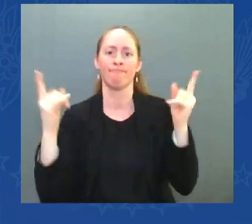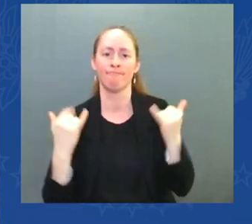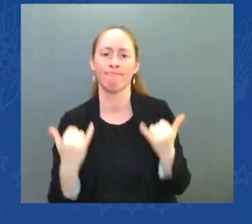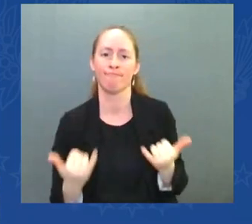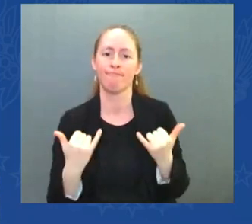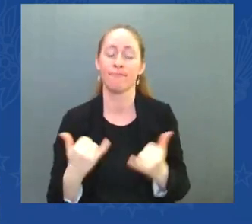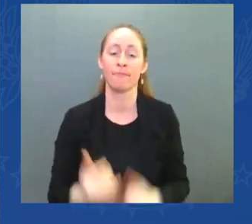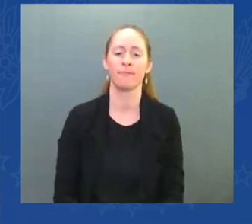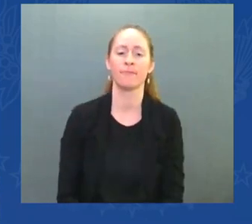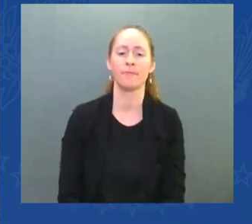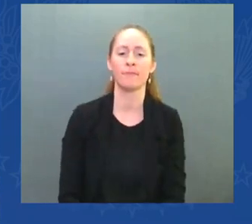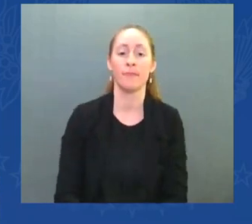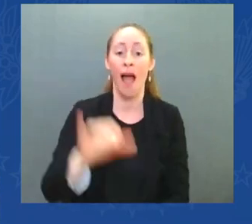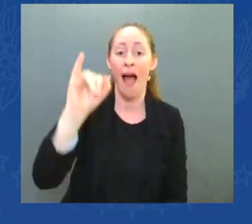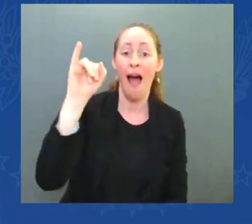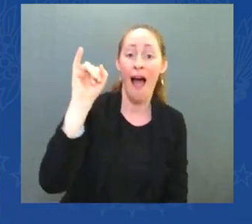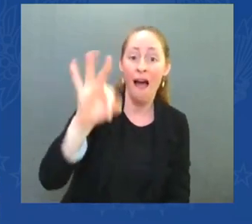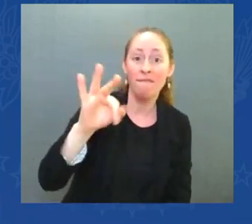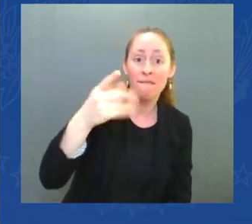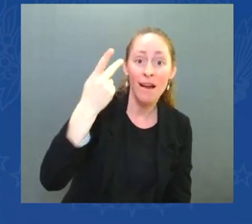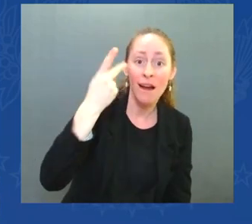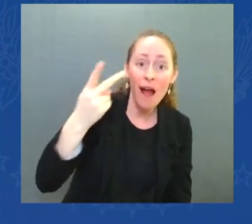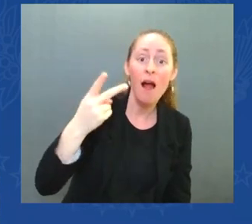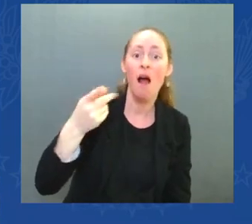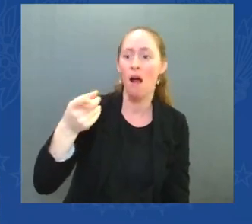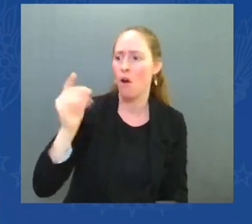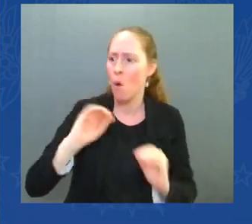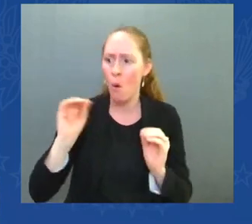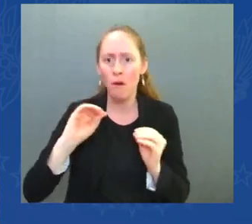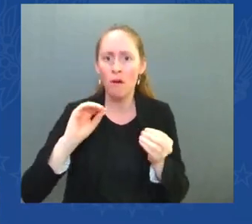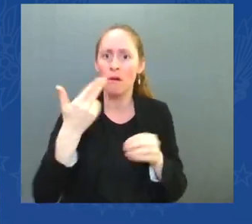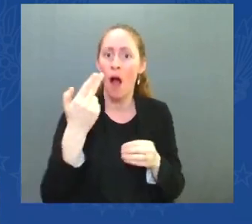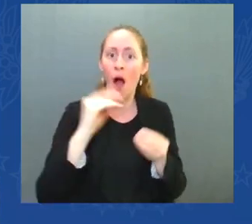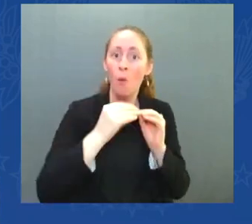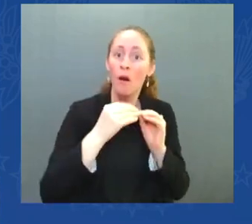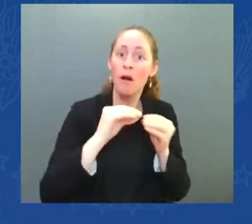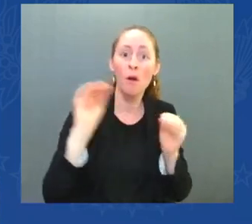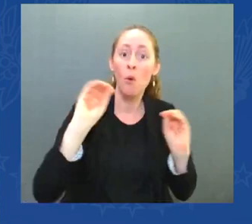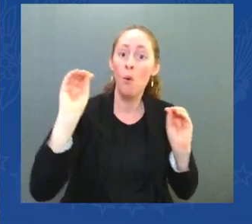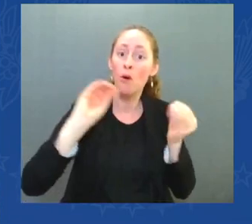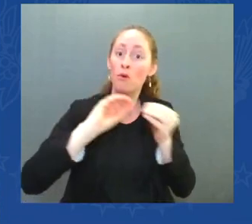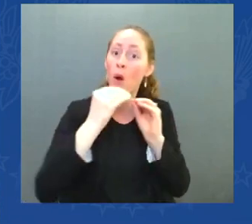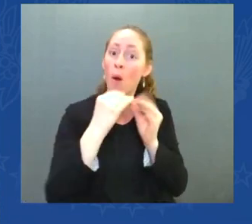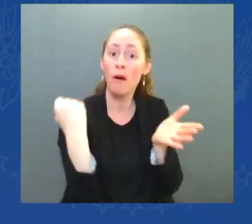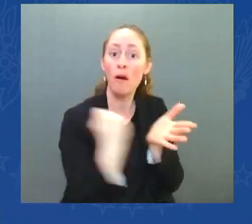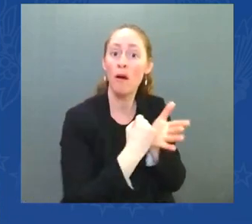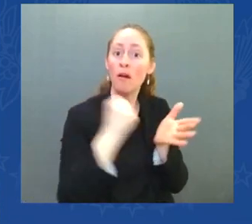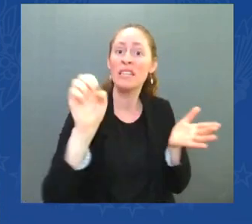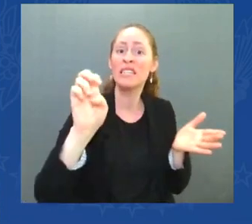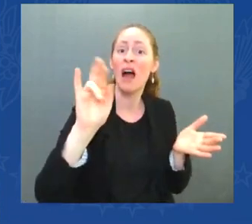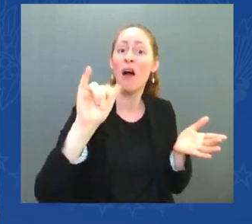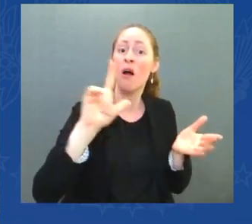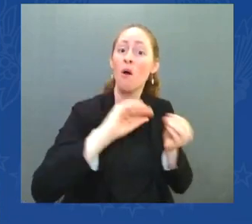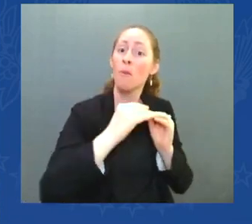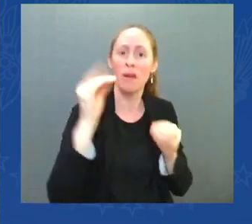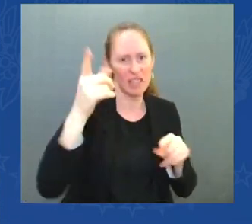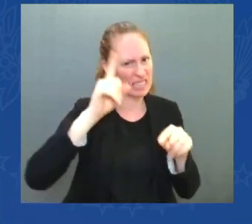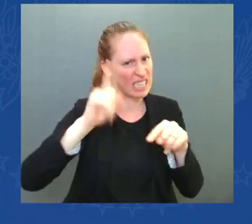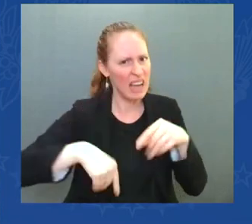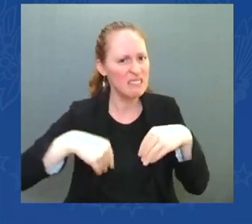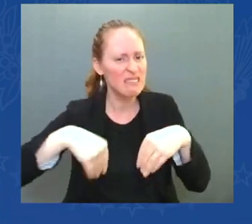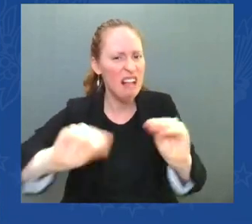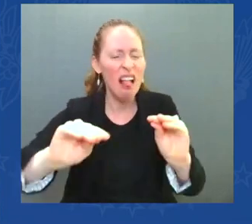criminals and others who are prohibited by law from possessing a firearm. Some of the key changes